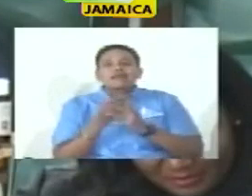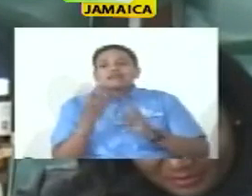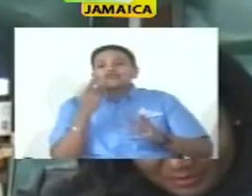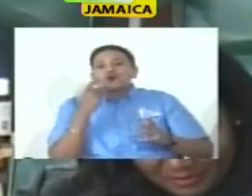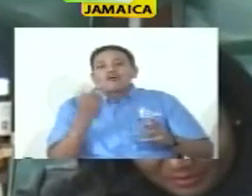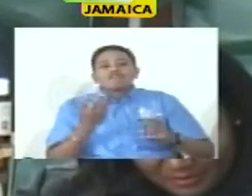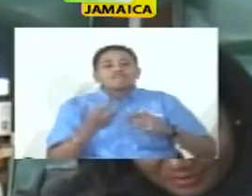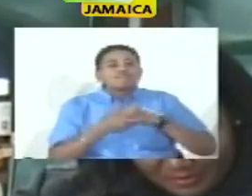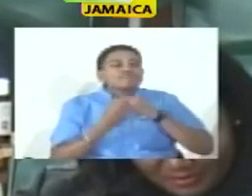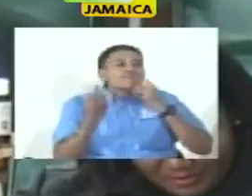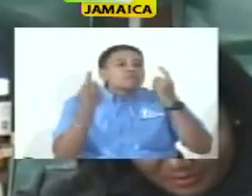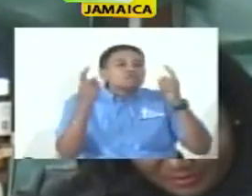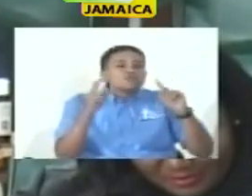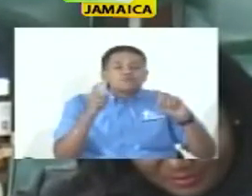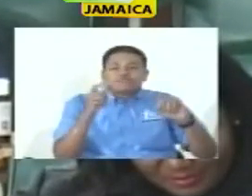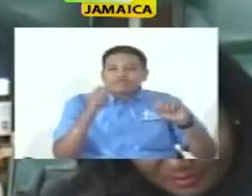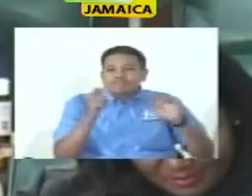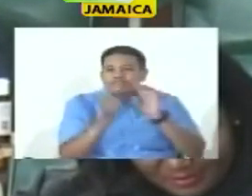and the fact